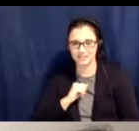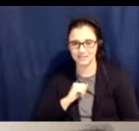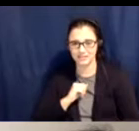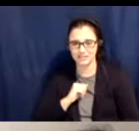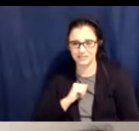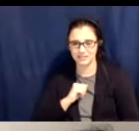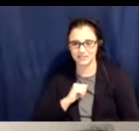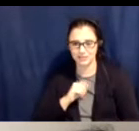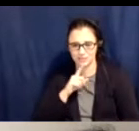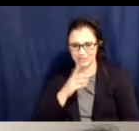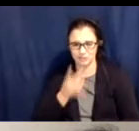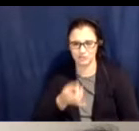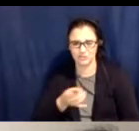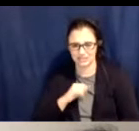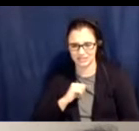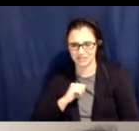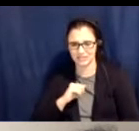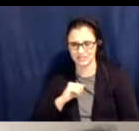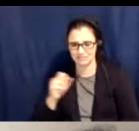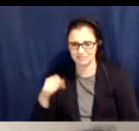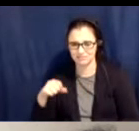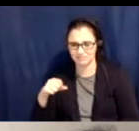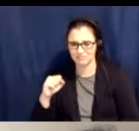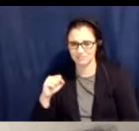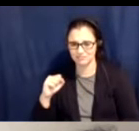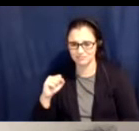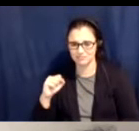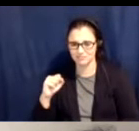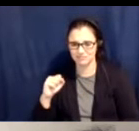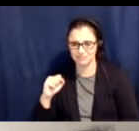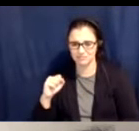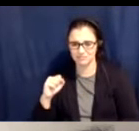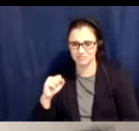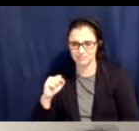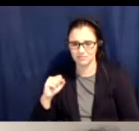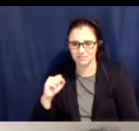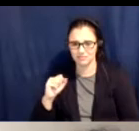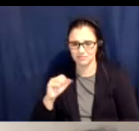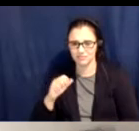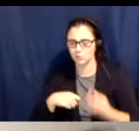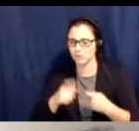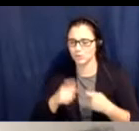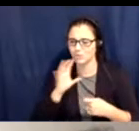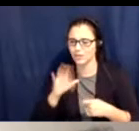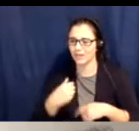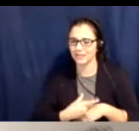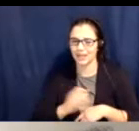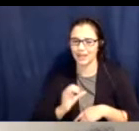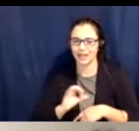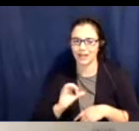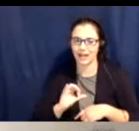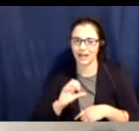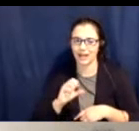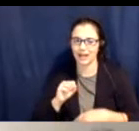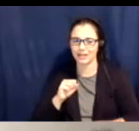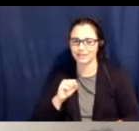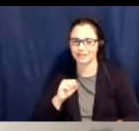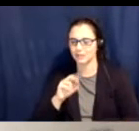really interesting. Yeah, yeah, Putting your skin for the day like a suit. yeah. right.